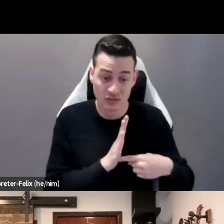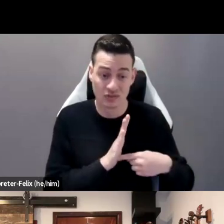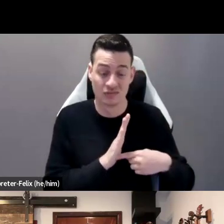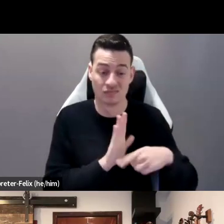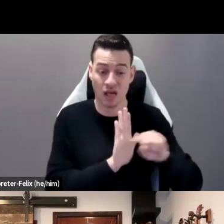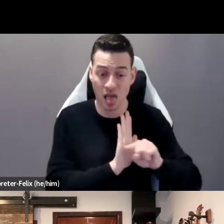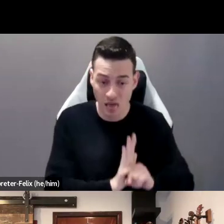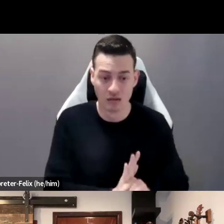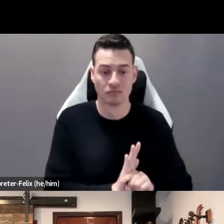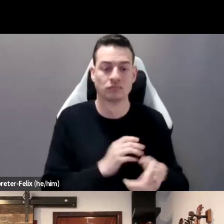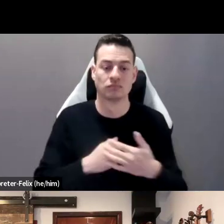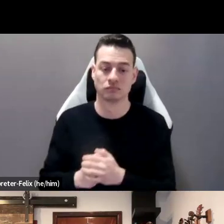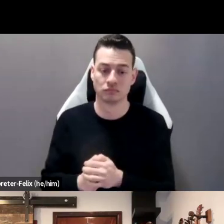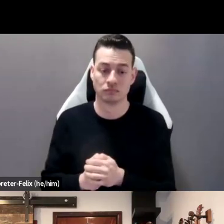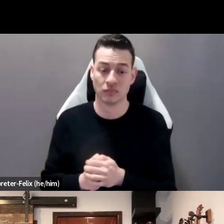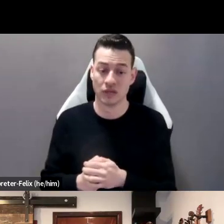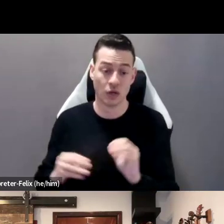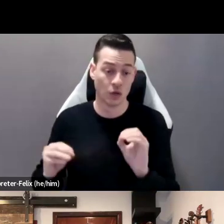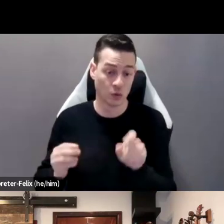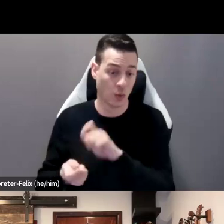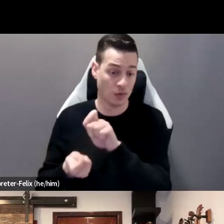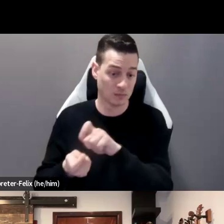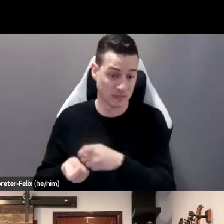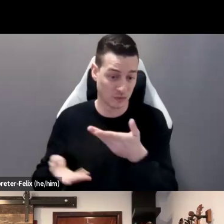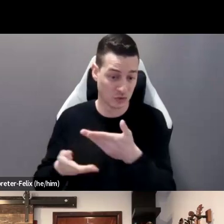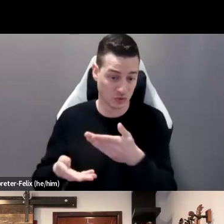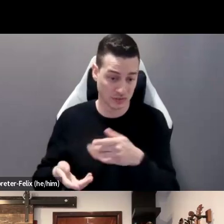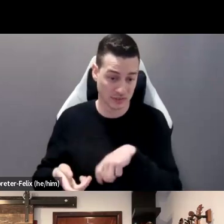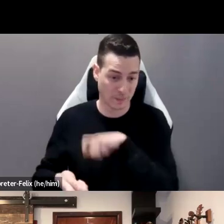specifically notated hormone replacement therapy.